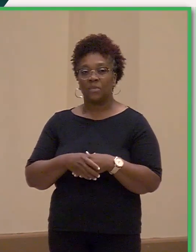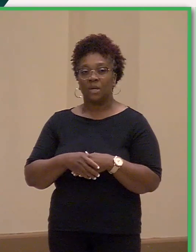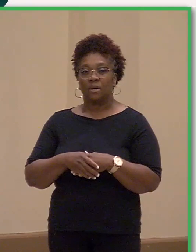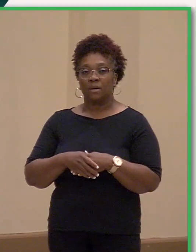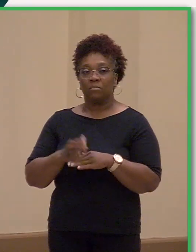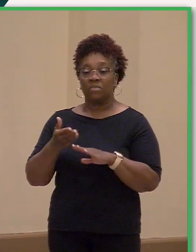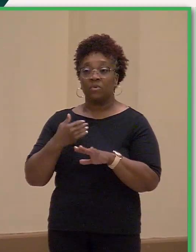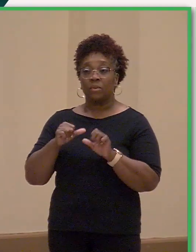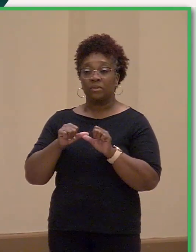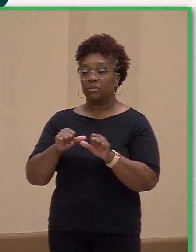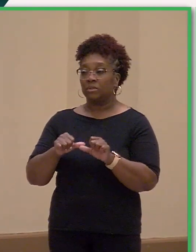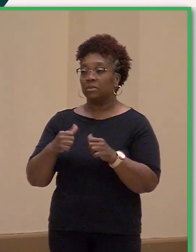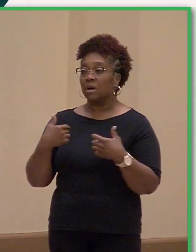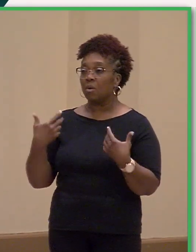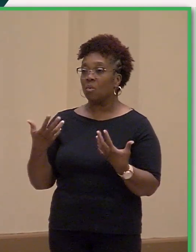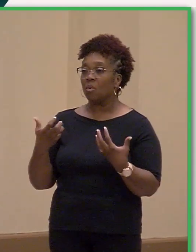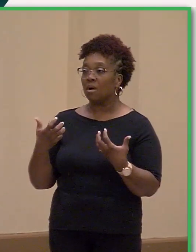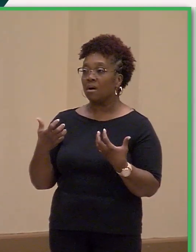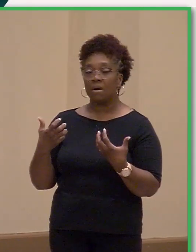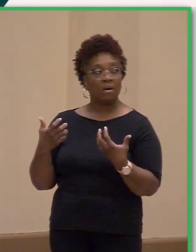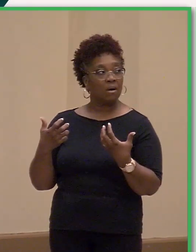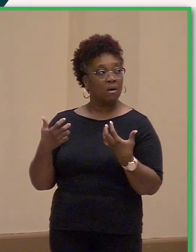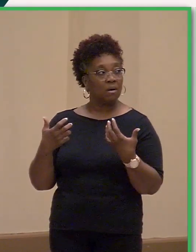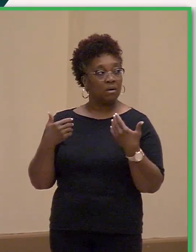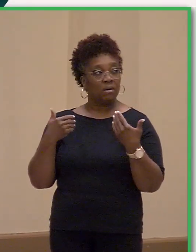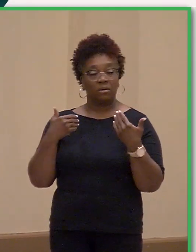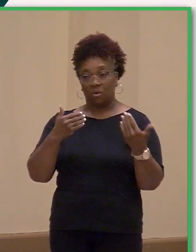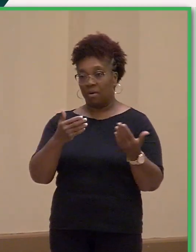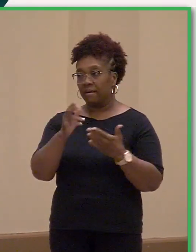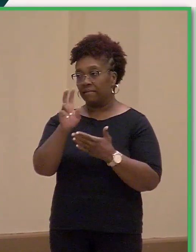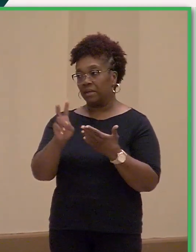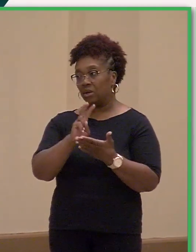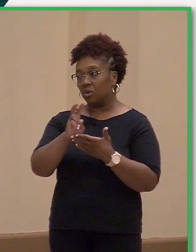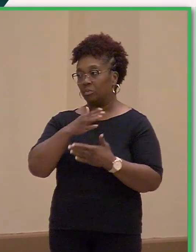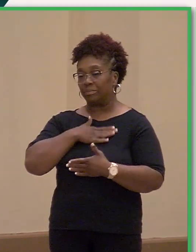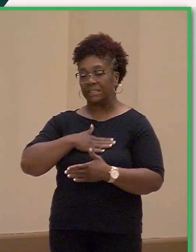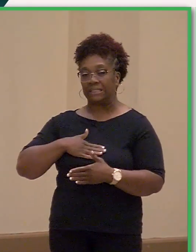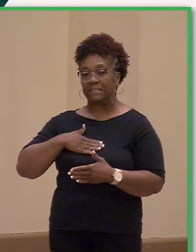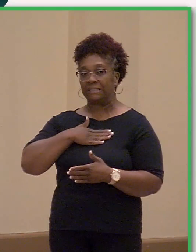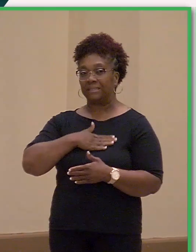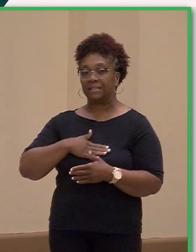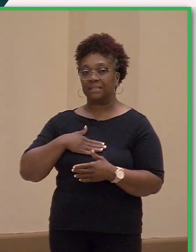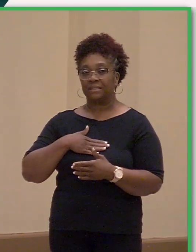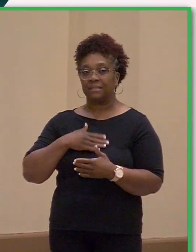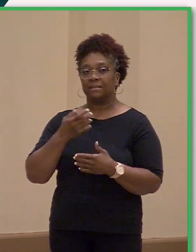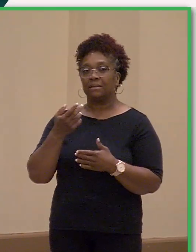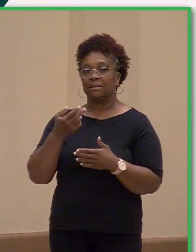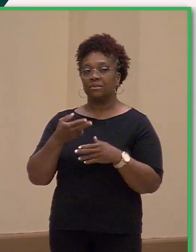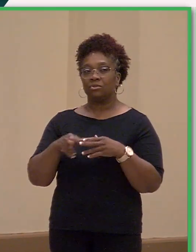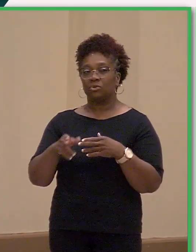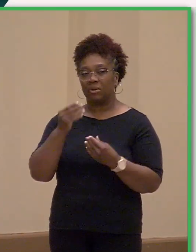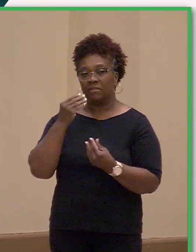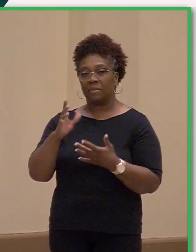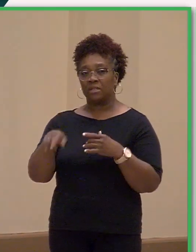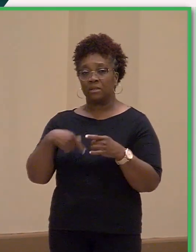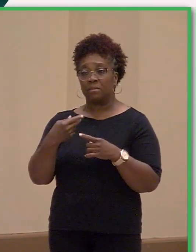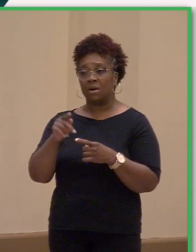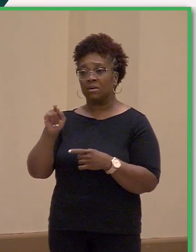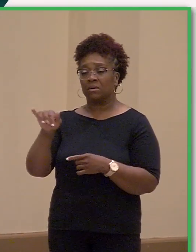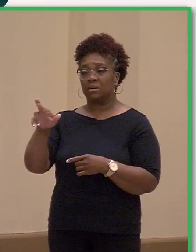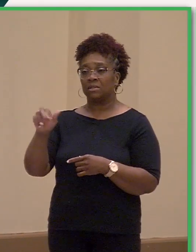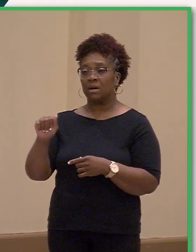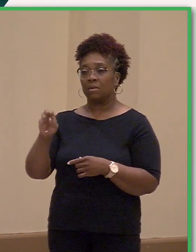to allow the video. We can roll the video, please. And give you just a little bit of information about Ms. Tyra Moore. She is